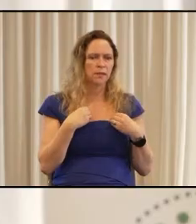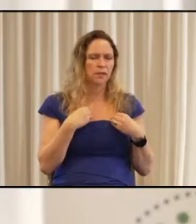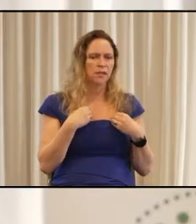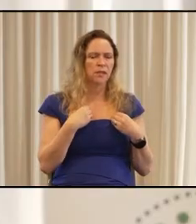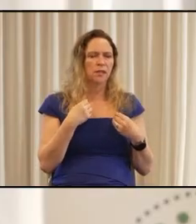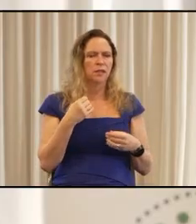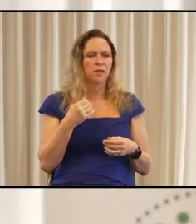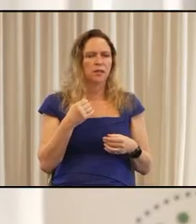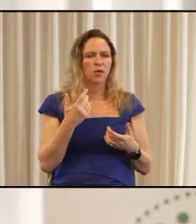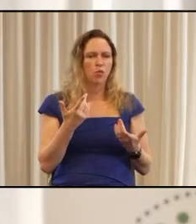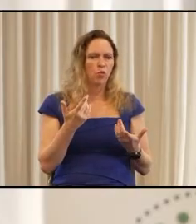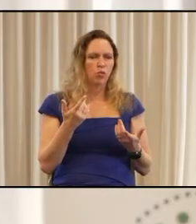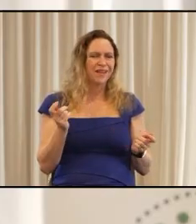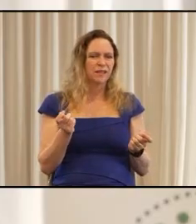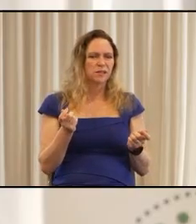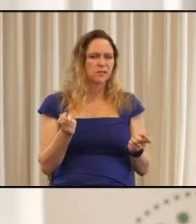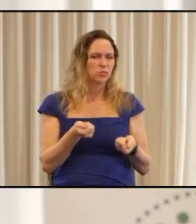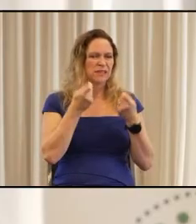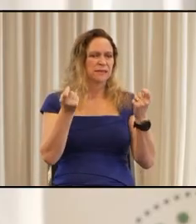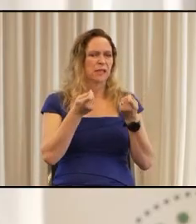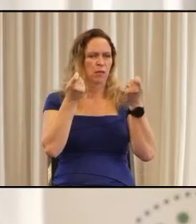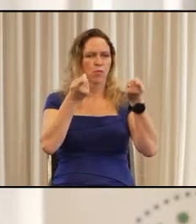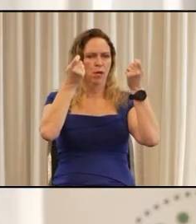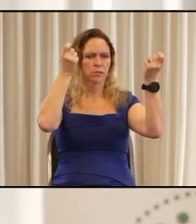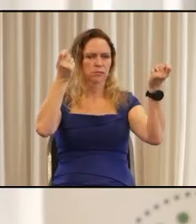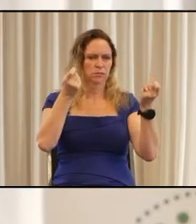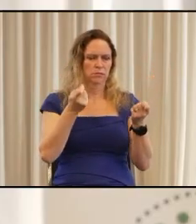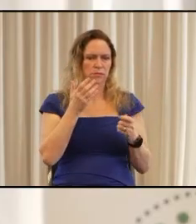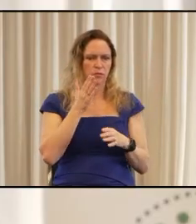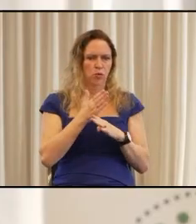that hospitality, the celebration that goes along with that.